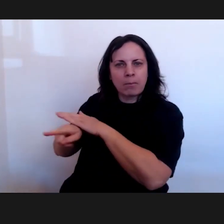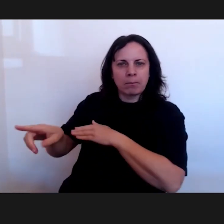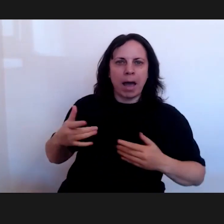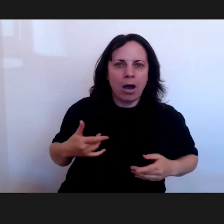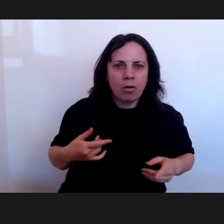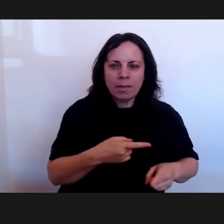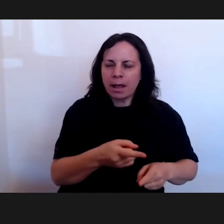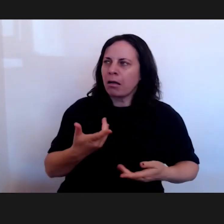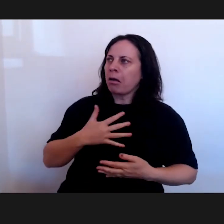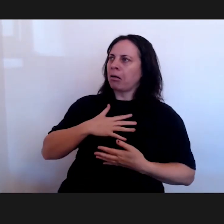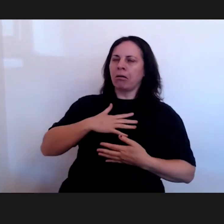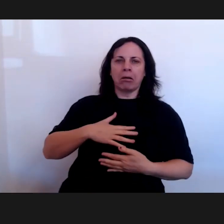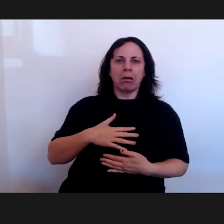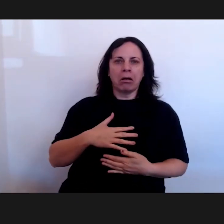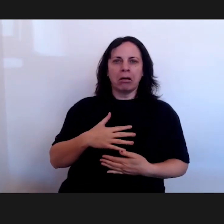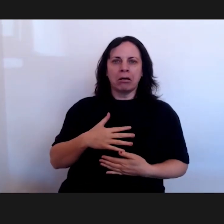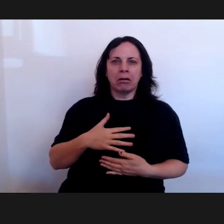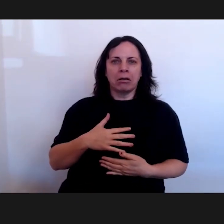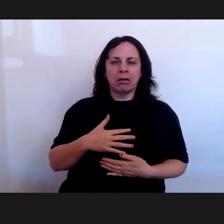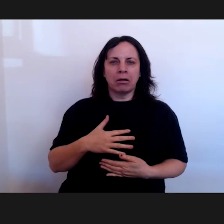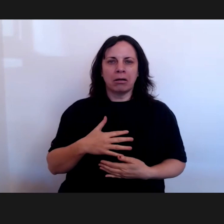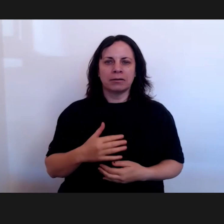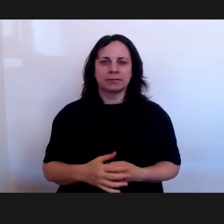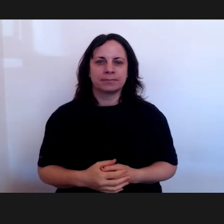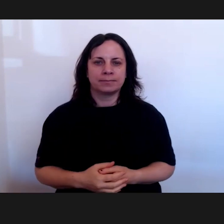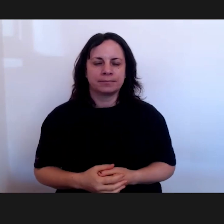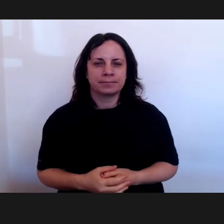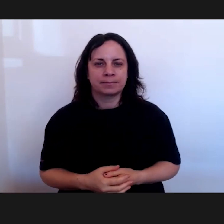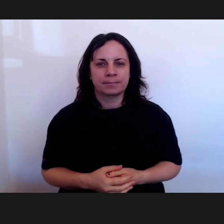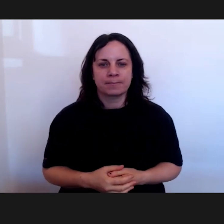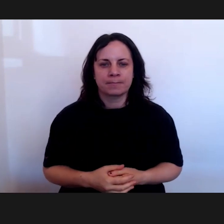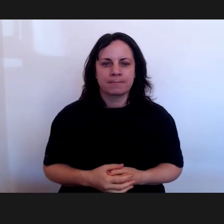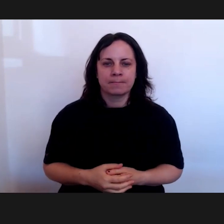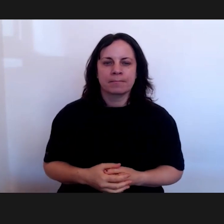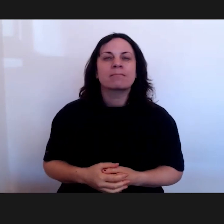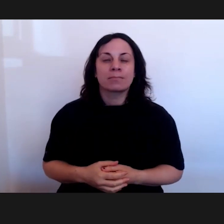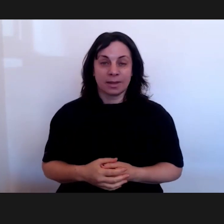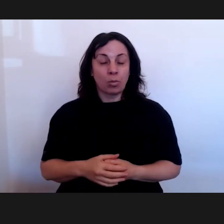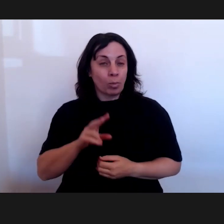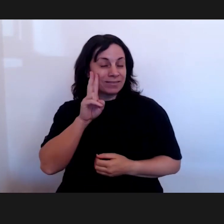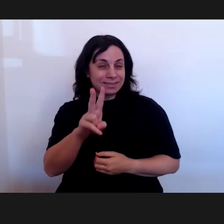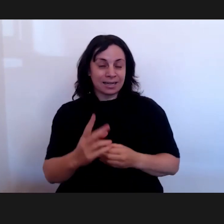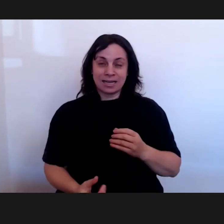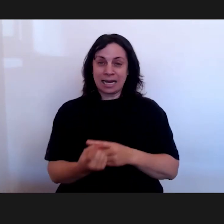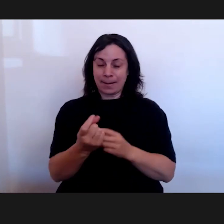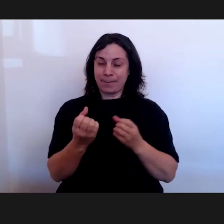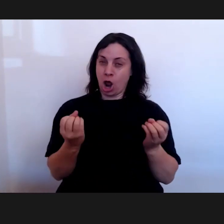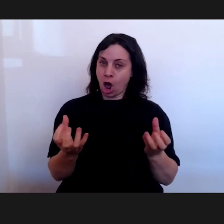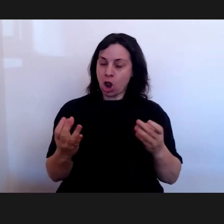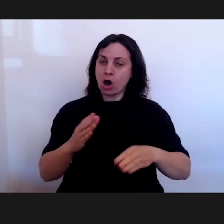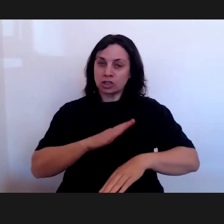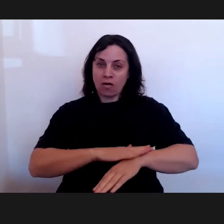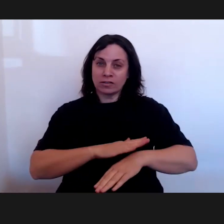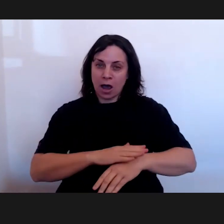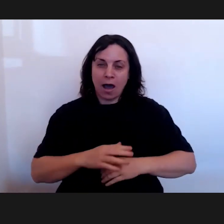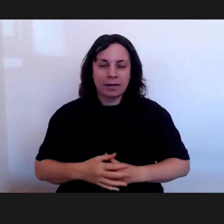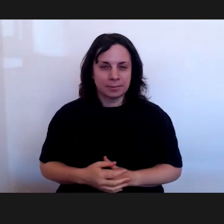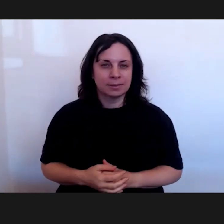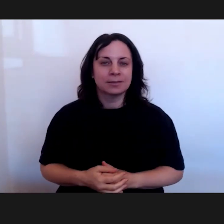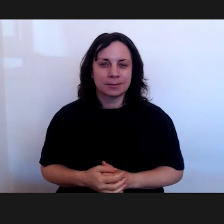leave. And so we have seen this many times. And